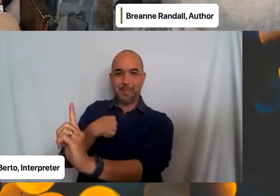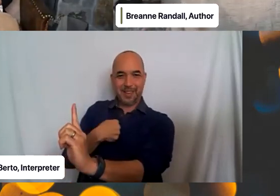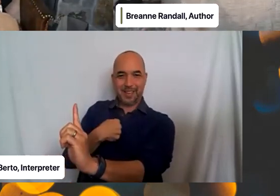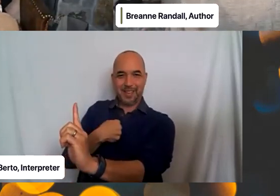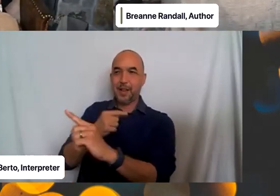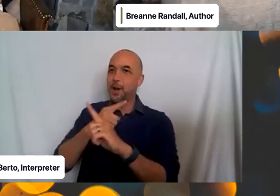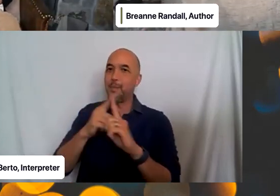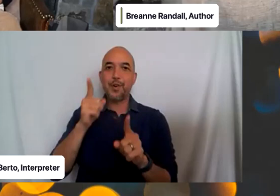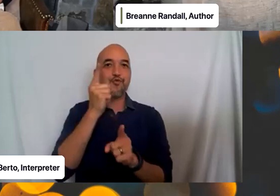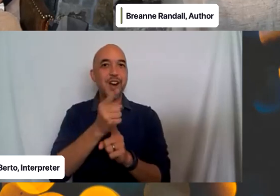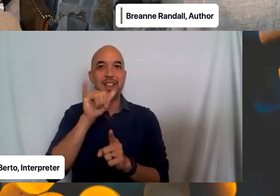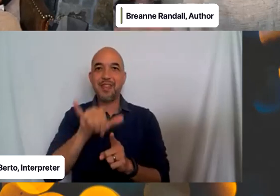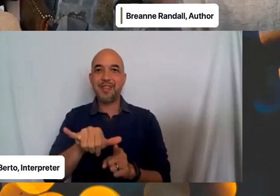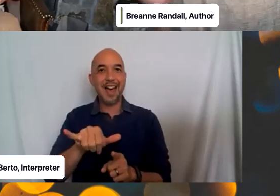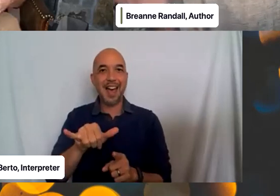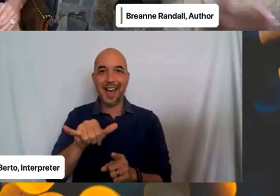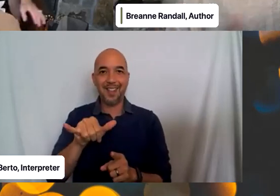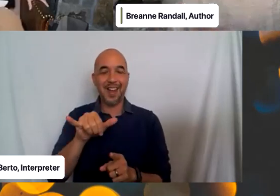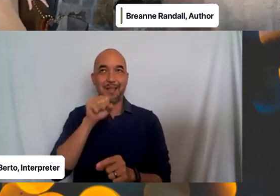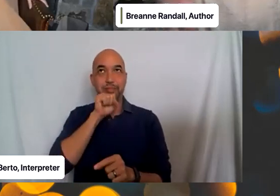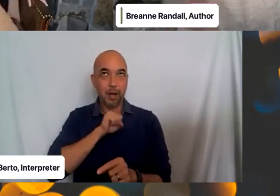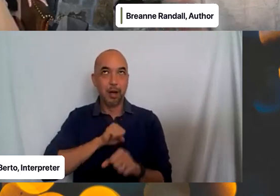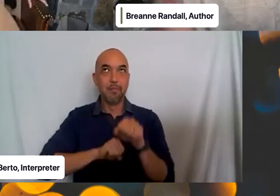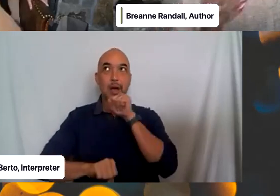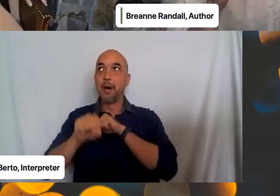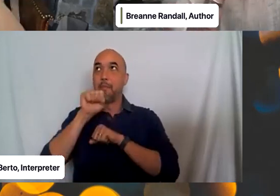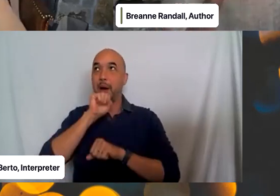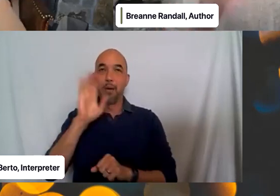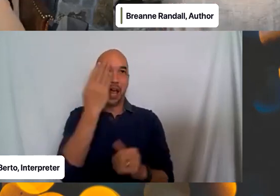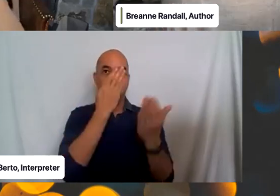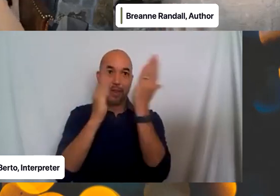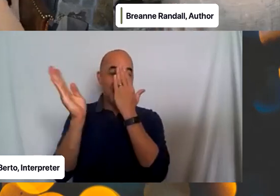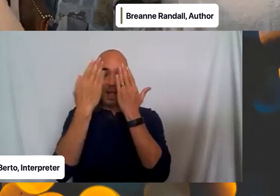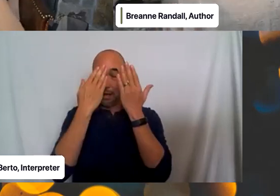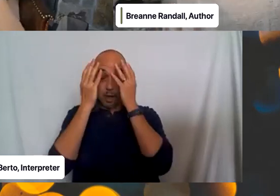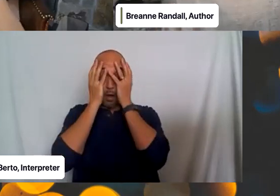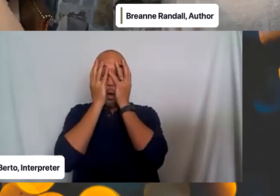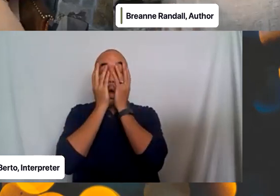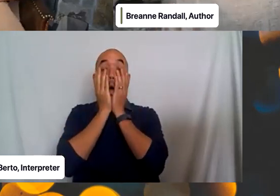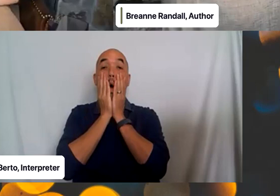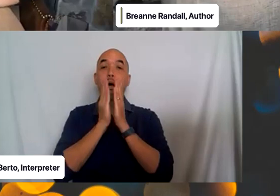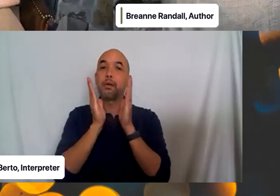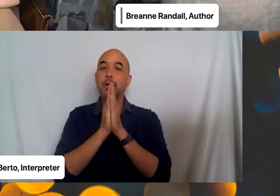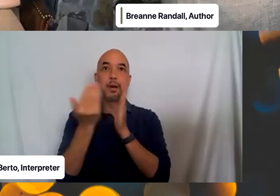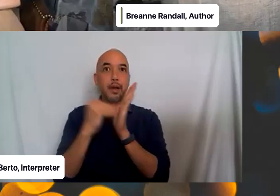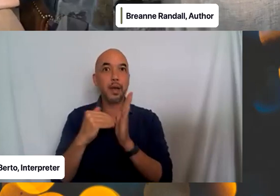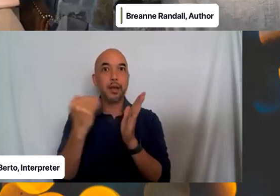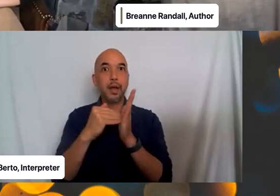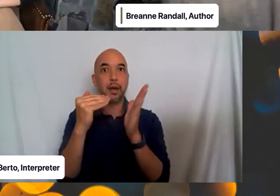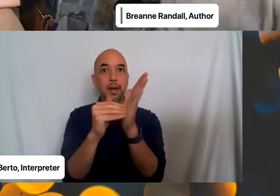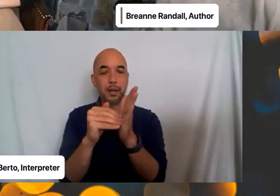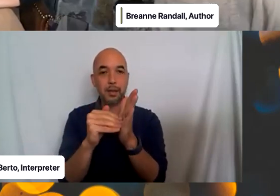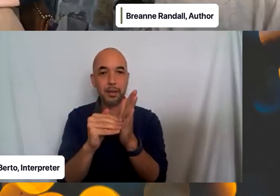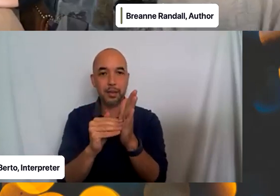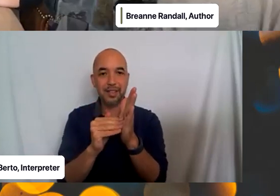your head. Closed door, slam, slam, slam. Yeah. Oh man, just over and over. But I kind